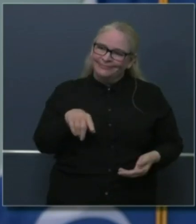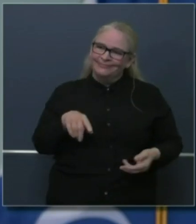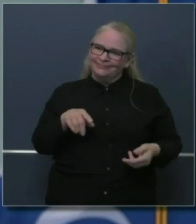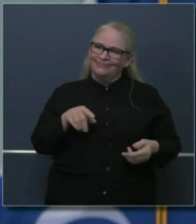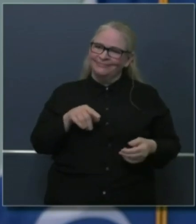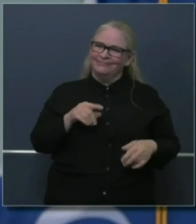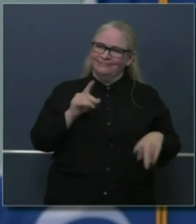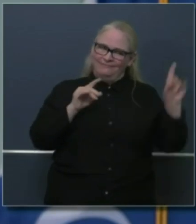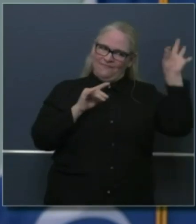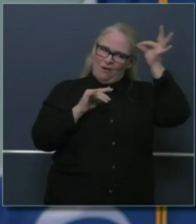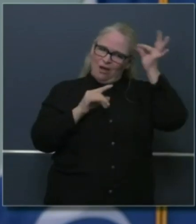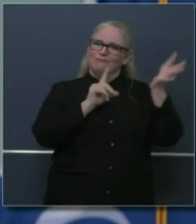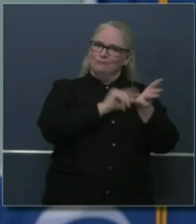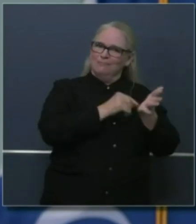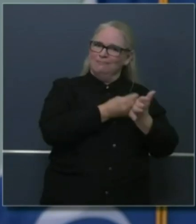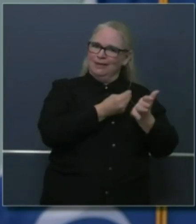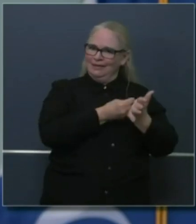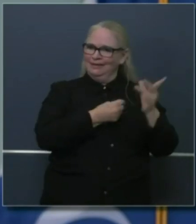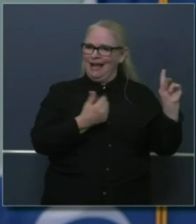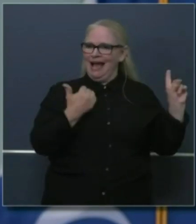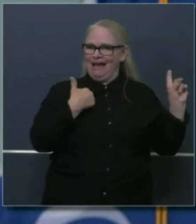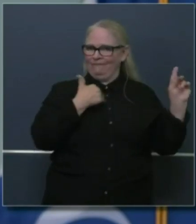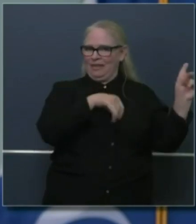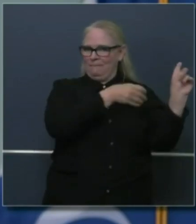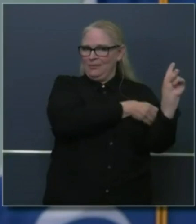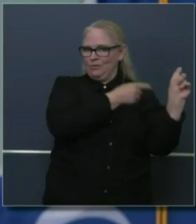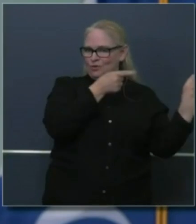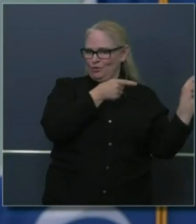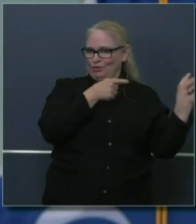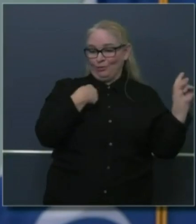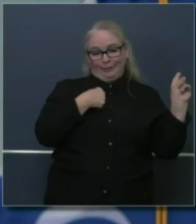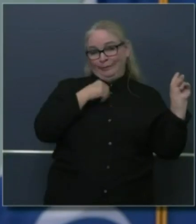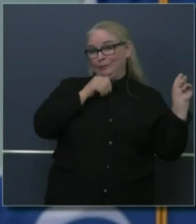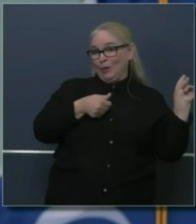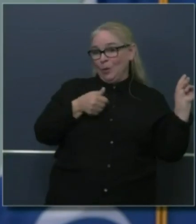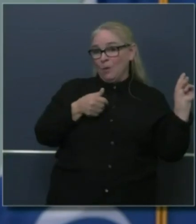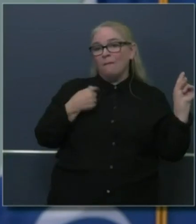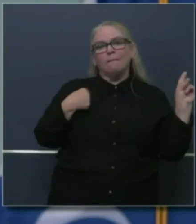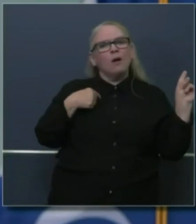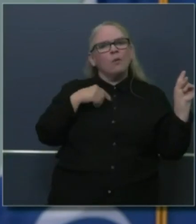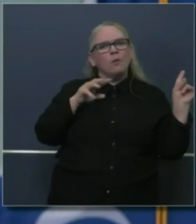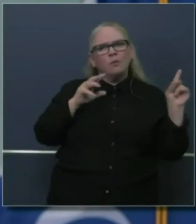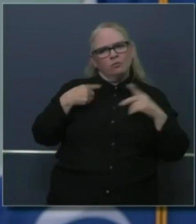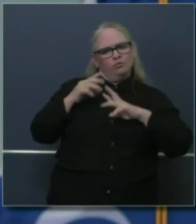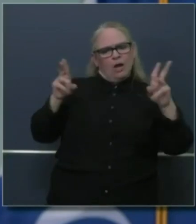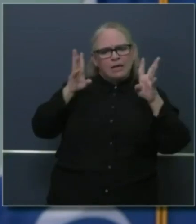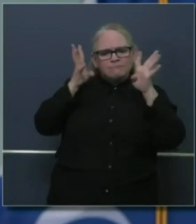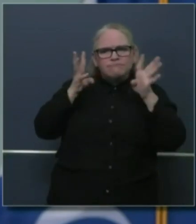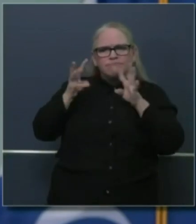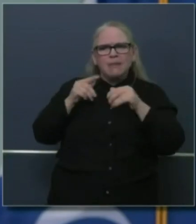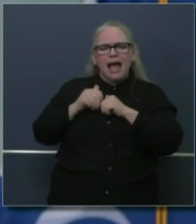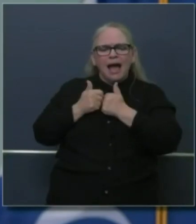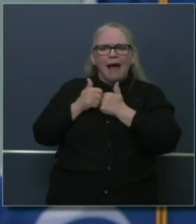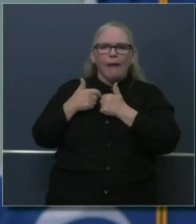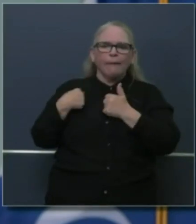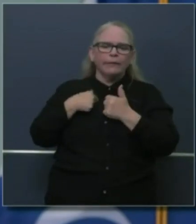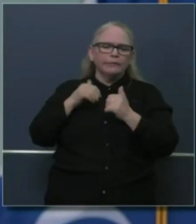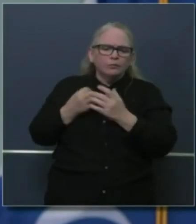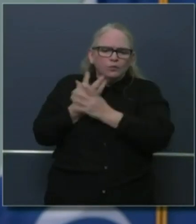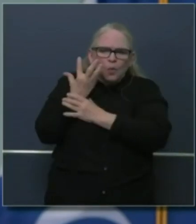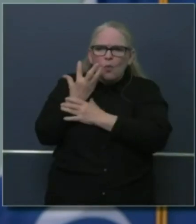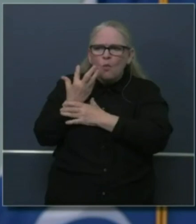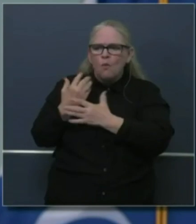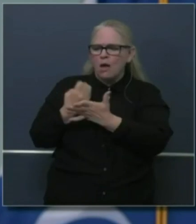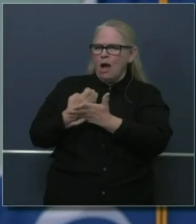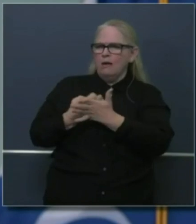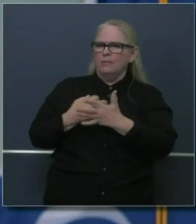government from state governments. But we do have an entrepreneurial mindset, and we do believe in accountability. We're not victims